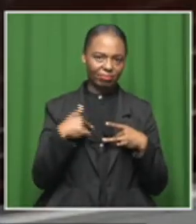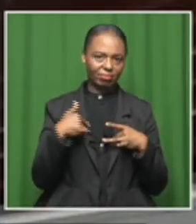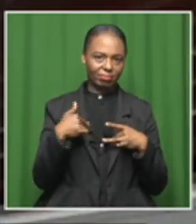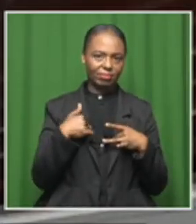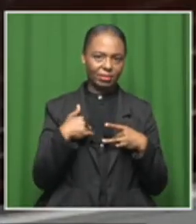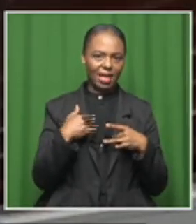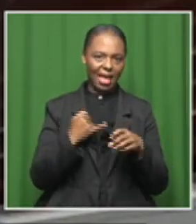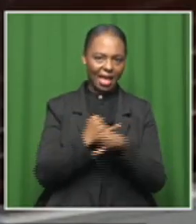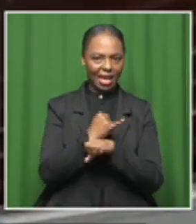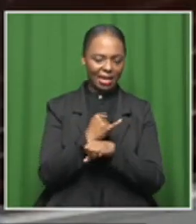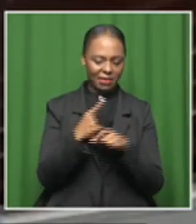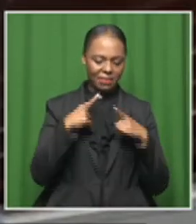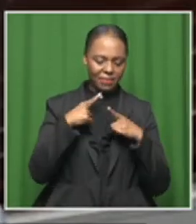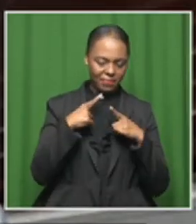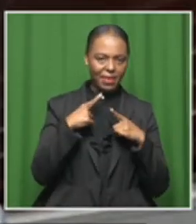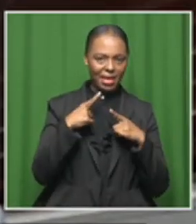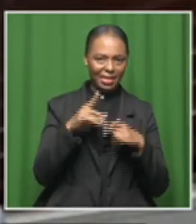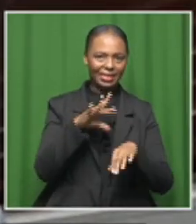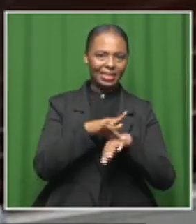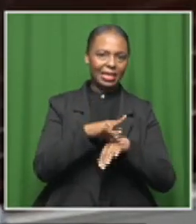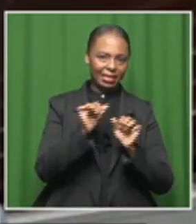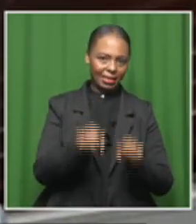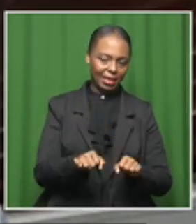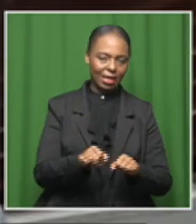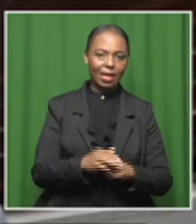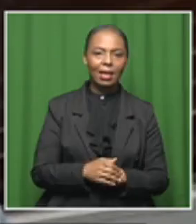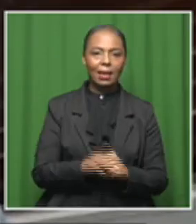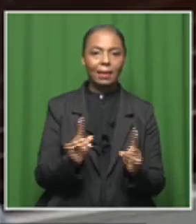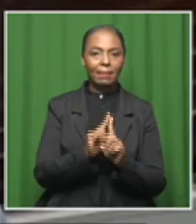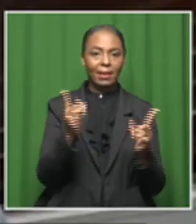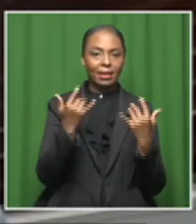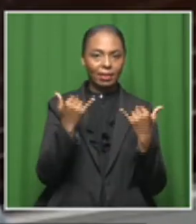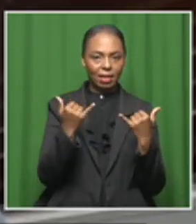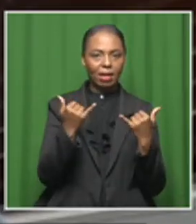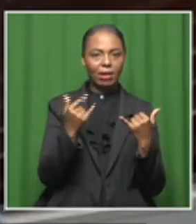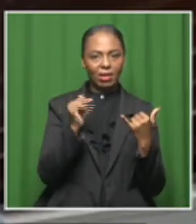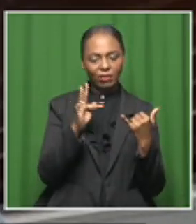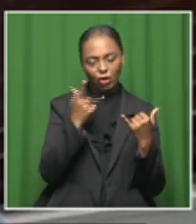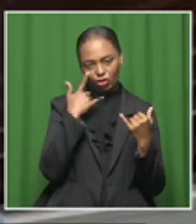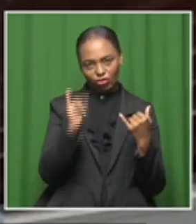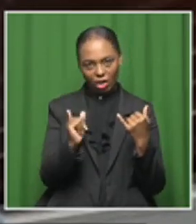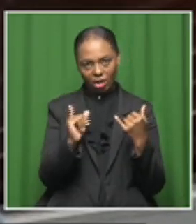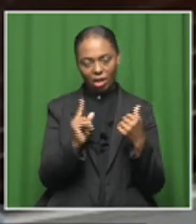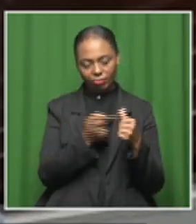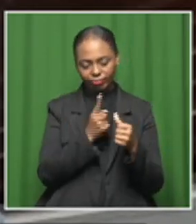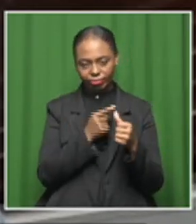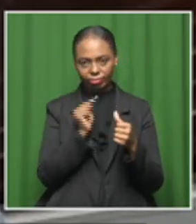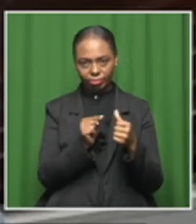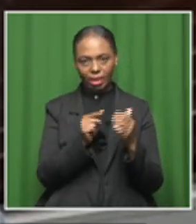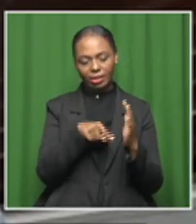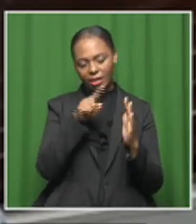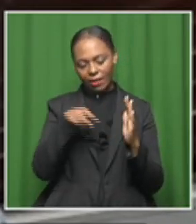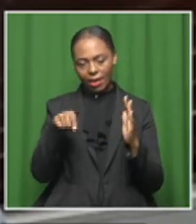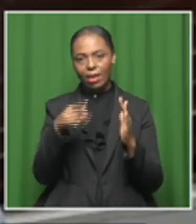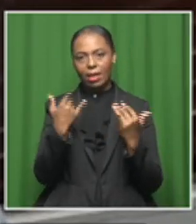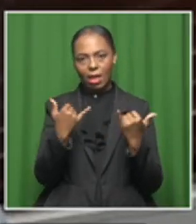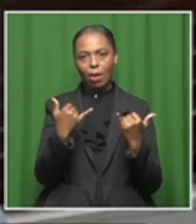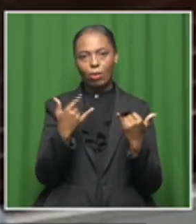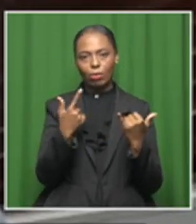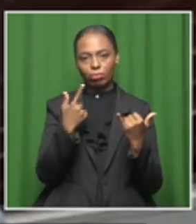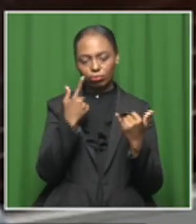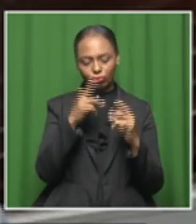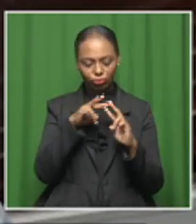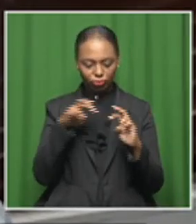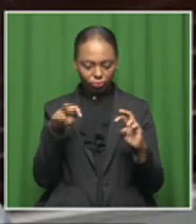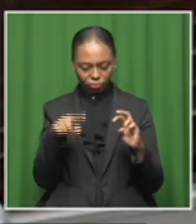infections early in the year. But definitely according to our surveillance system, so we have a sentinel surveillance system where we routinely and